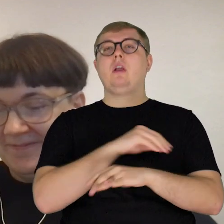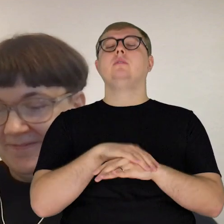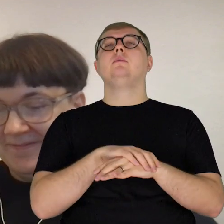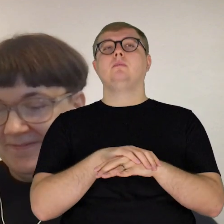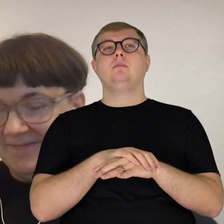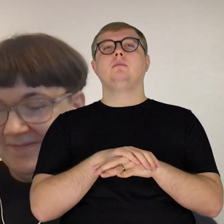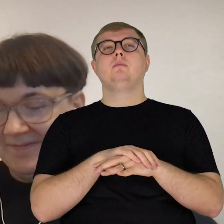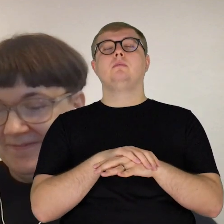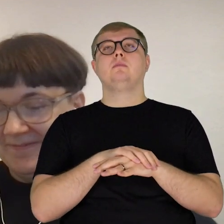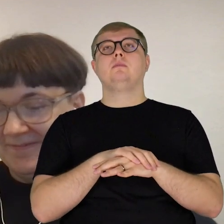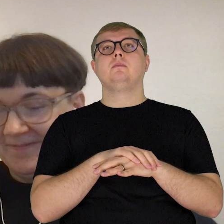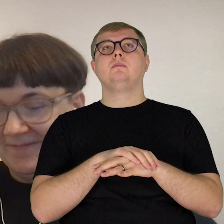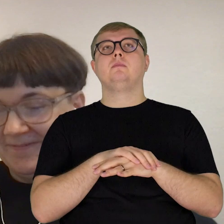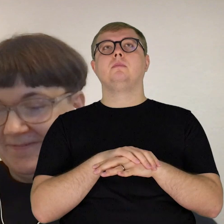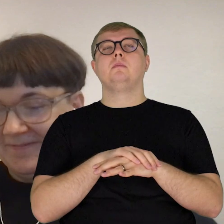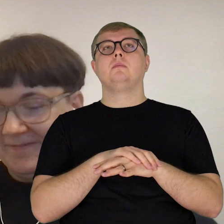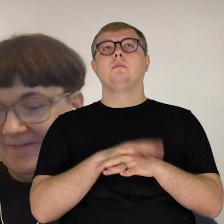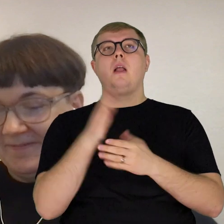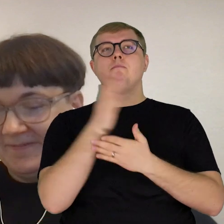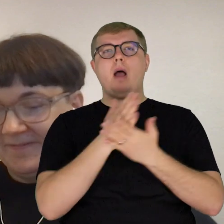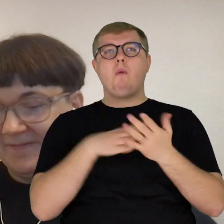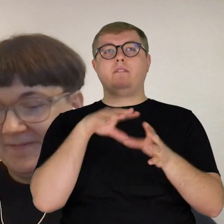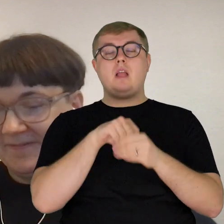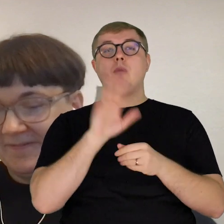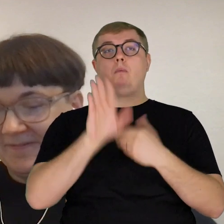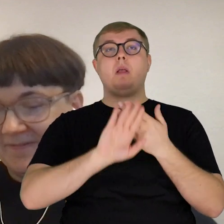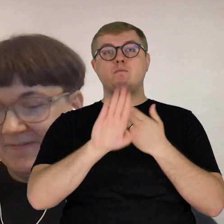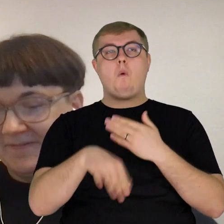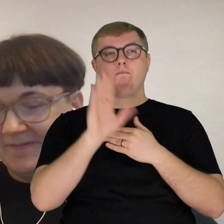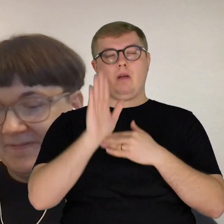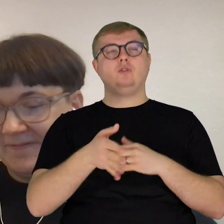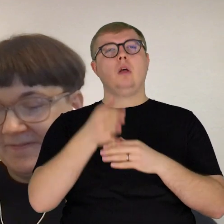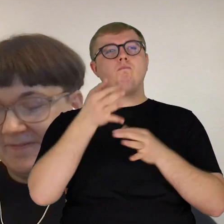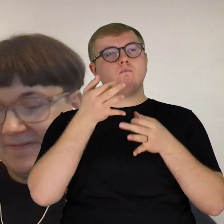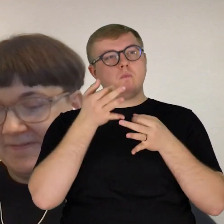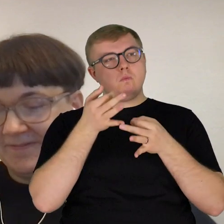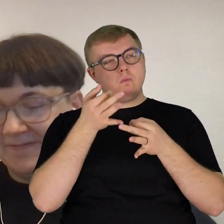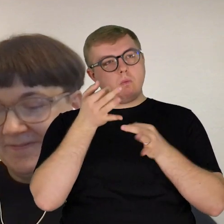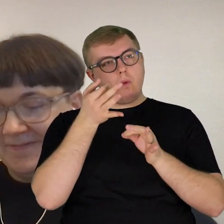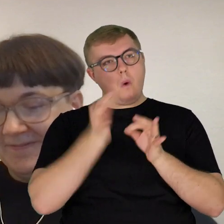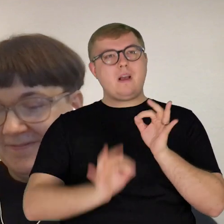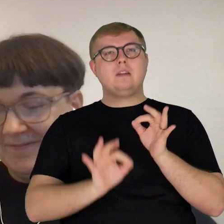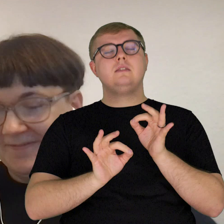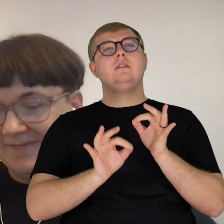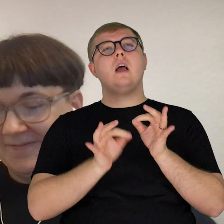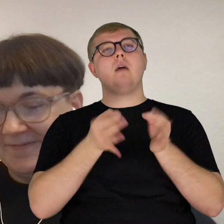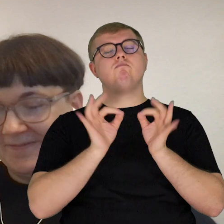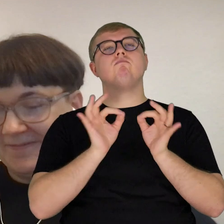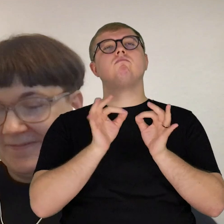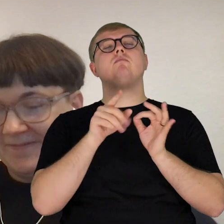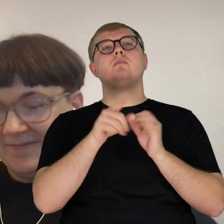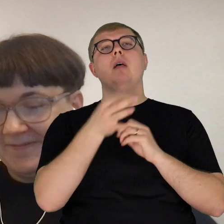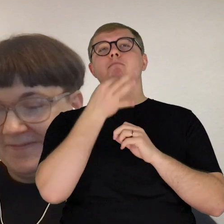presentation, there will be an opportunity to ask questions. So please feel free to either raise